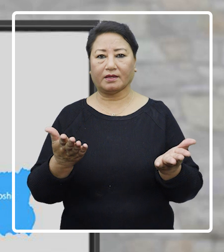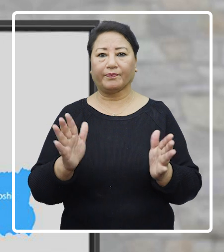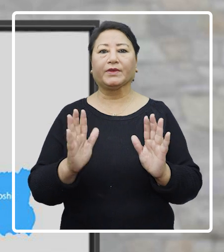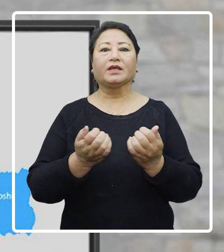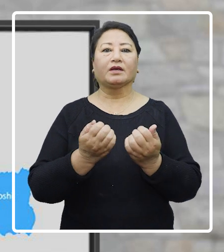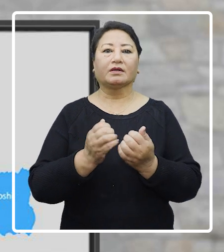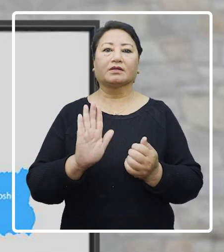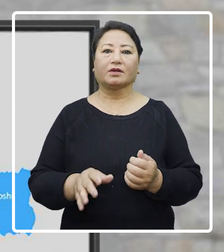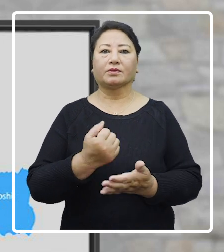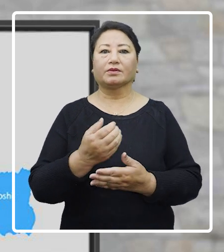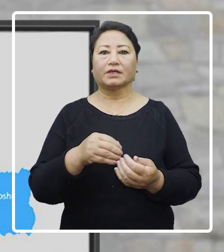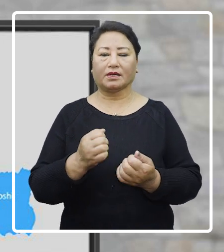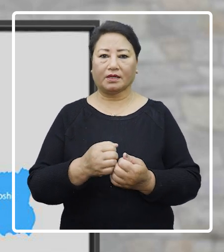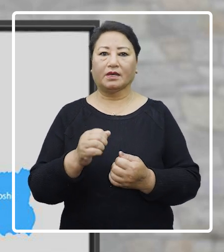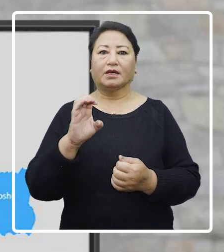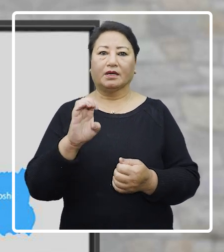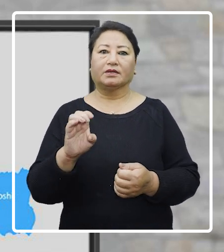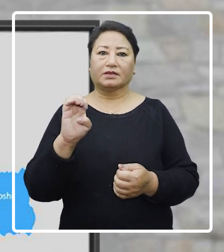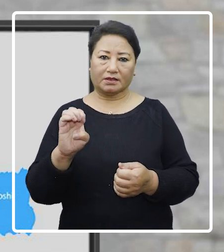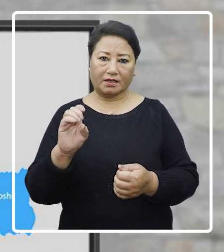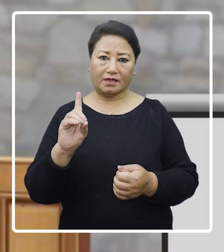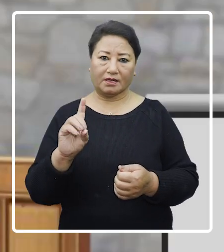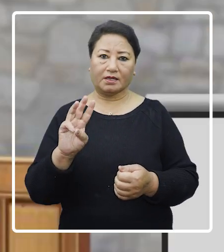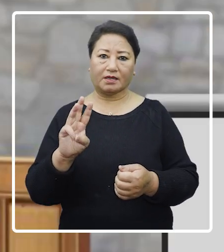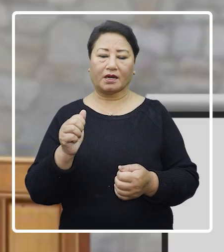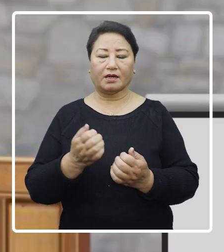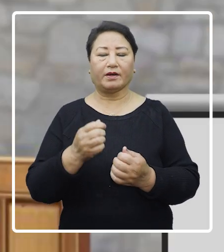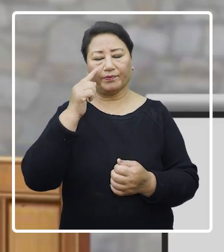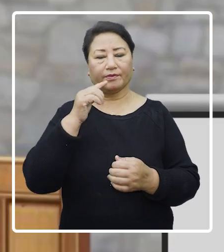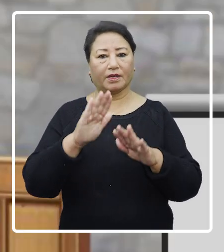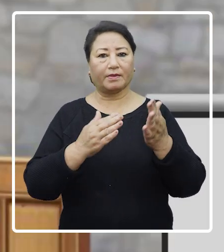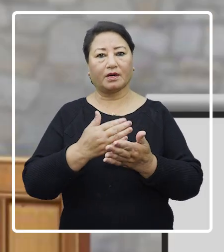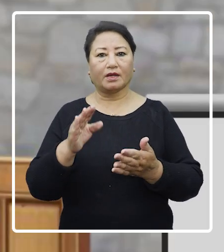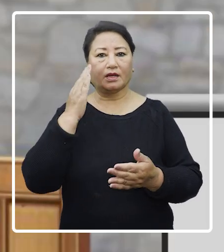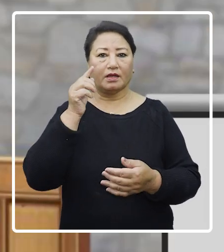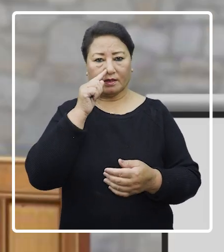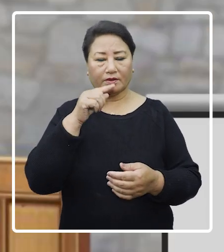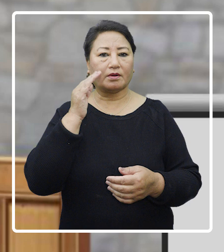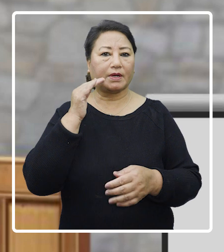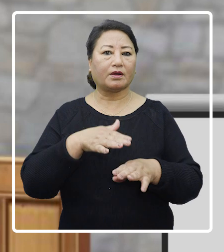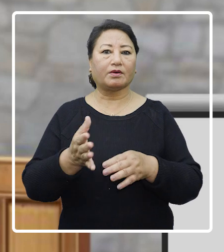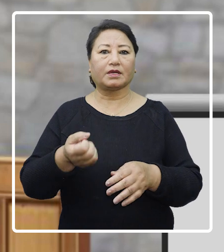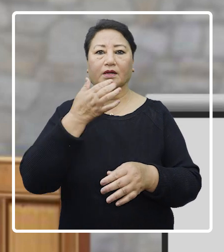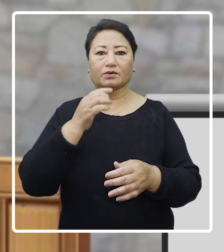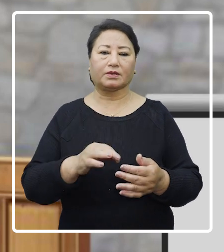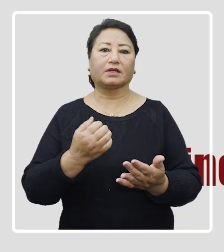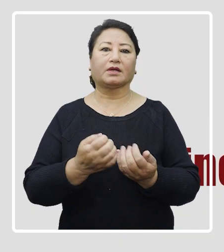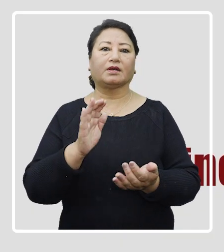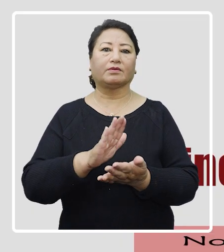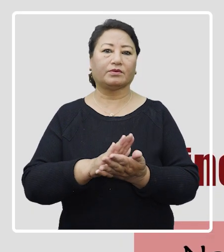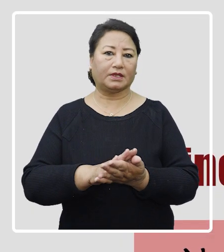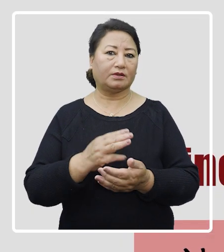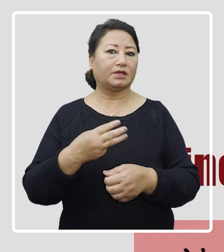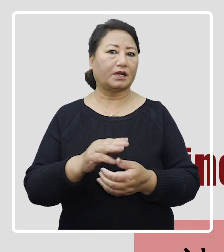rights of women and girls by eliminating all forms of discrimination. To inform you, Mr. Chair, the convention has 3 core